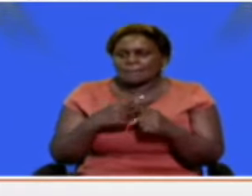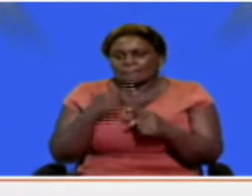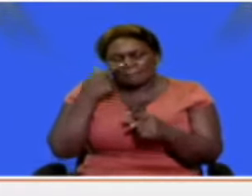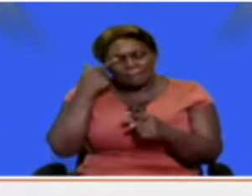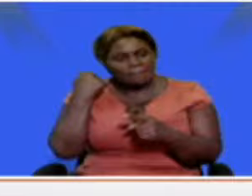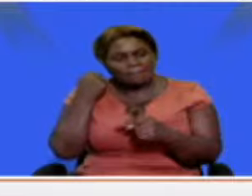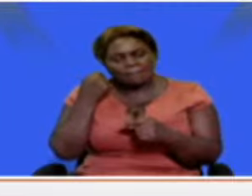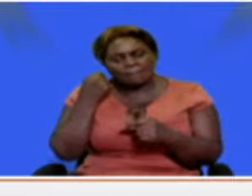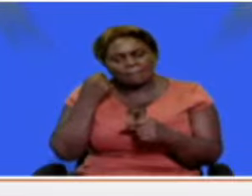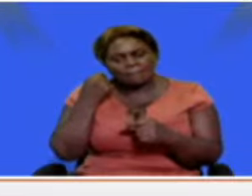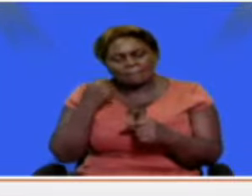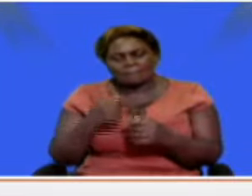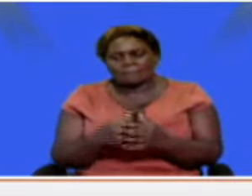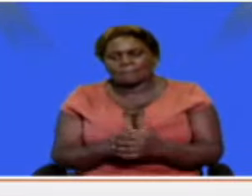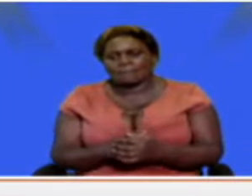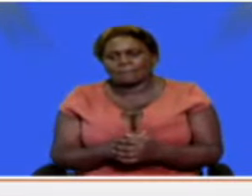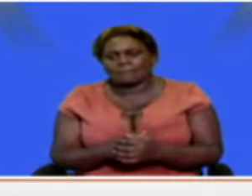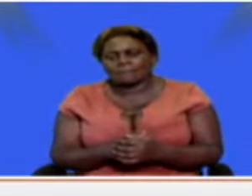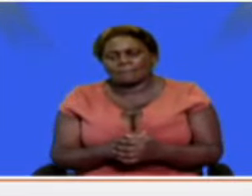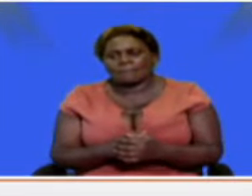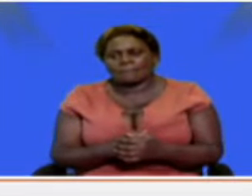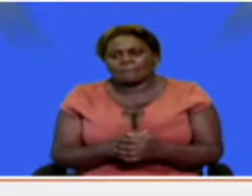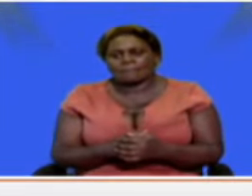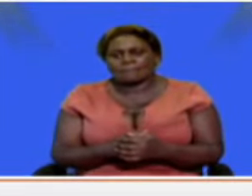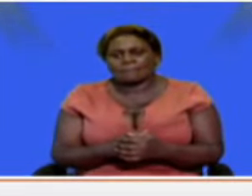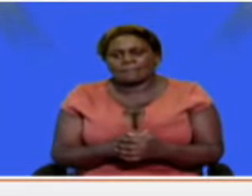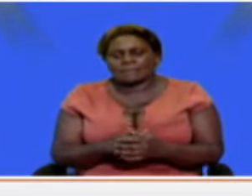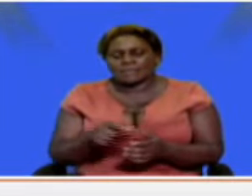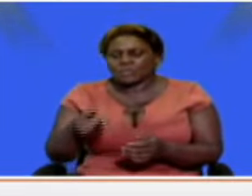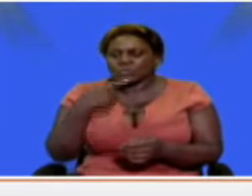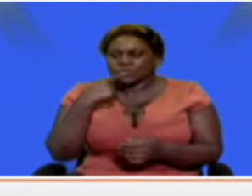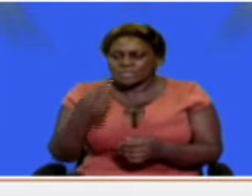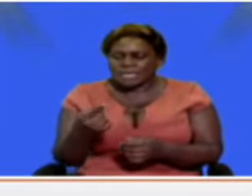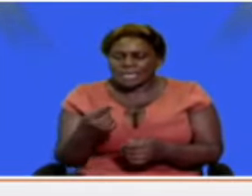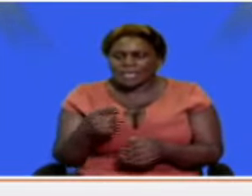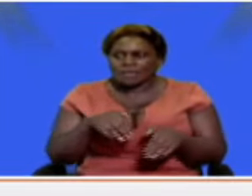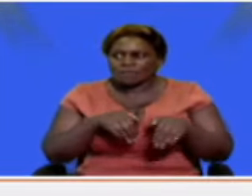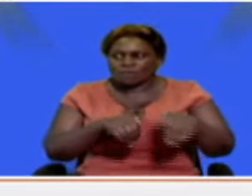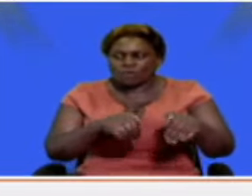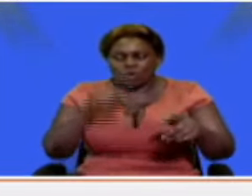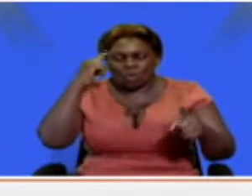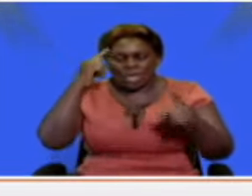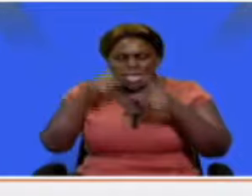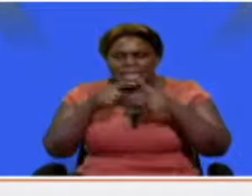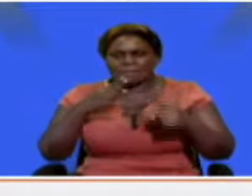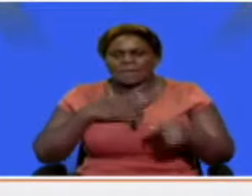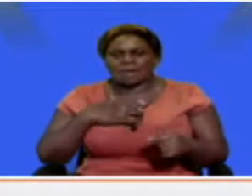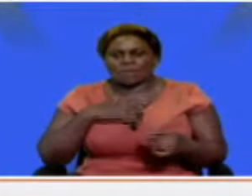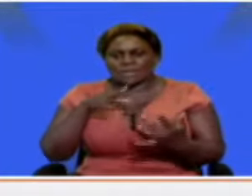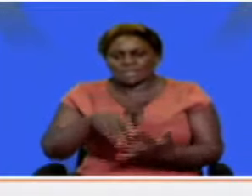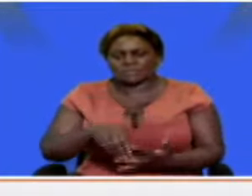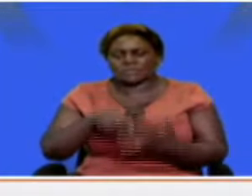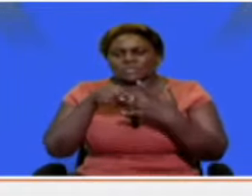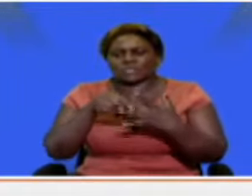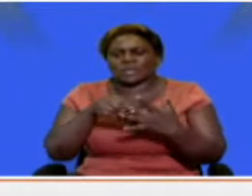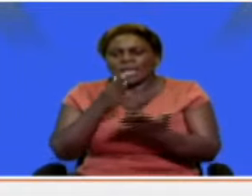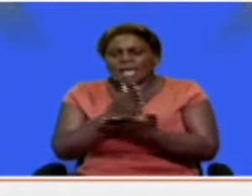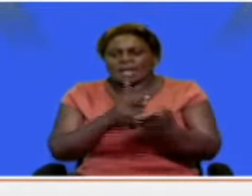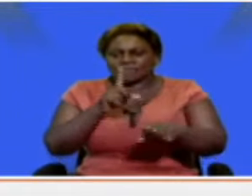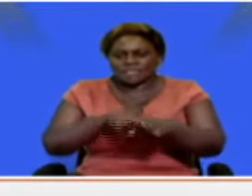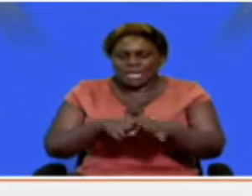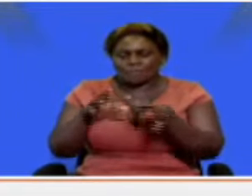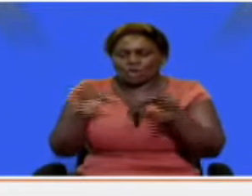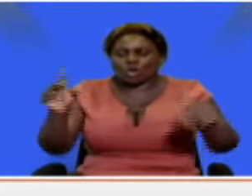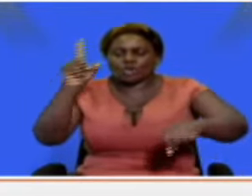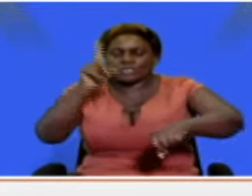club, and then you do it. And as Ambani, you just mentioned, it's in line with what we intend to do, especially in the midterm and in the long term.